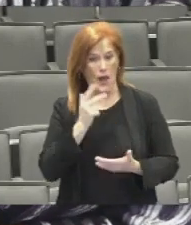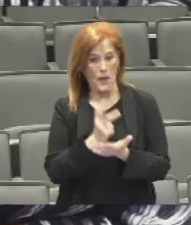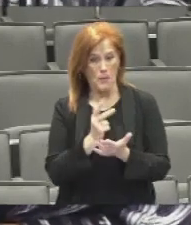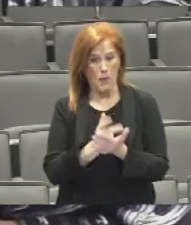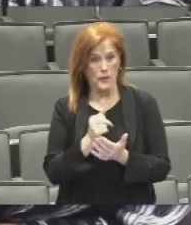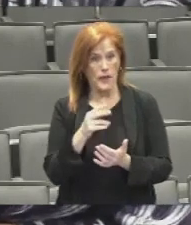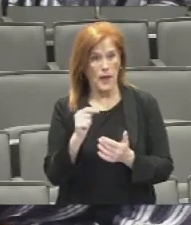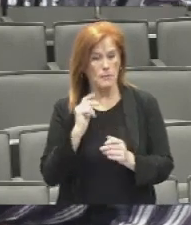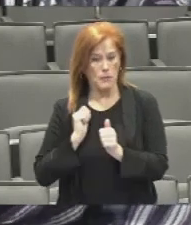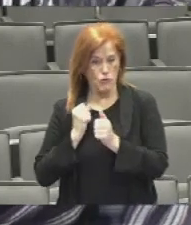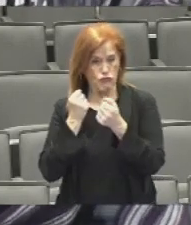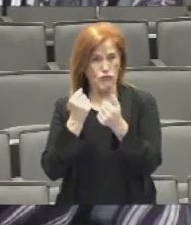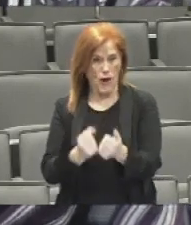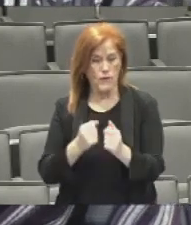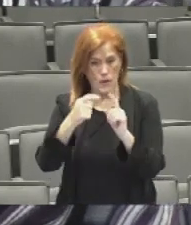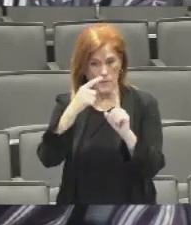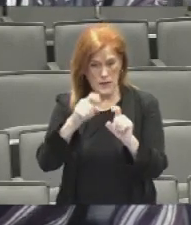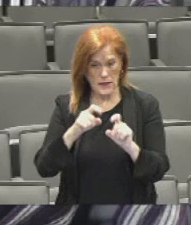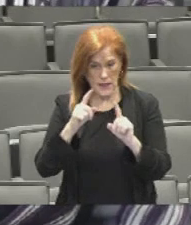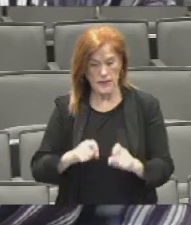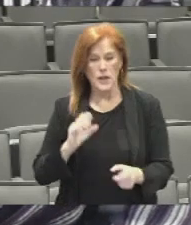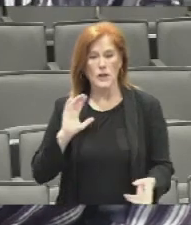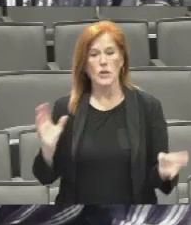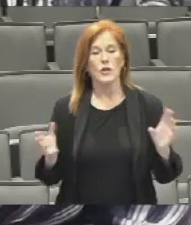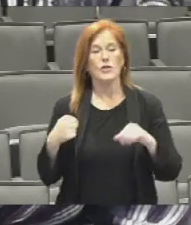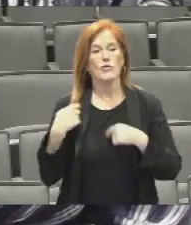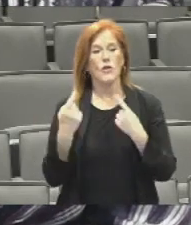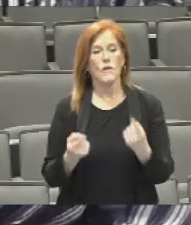far, Test Nebraska has done